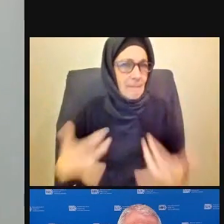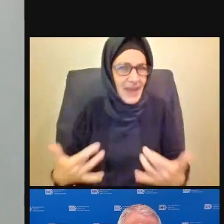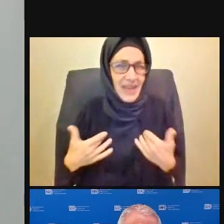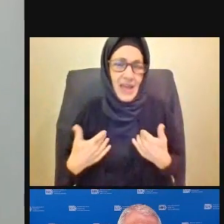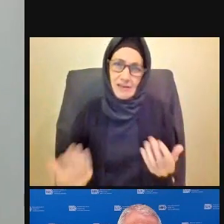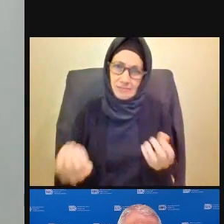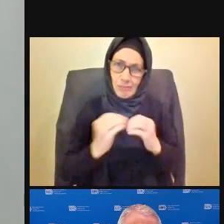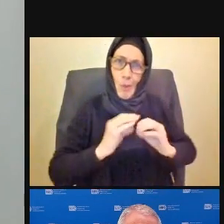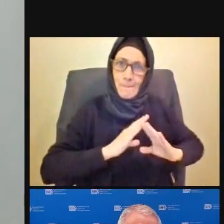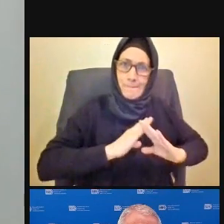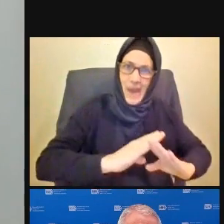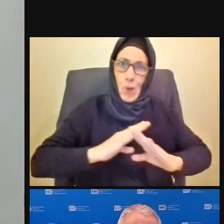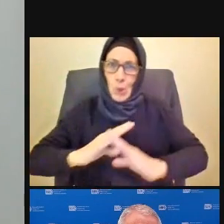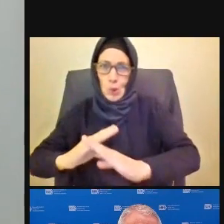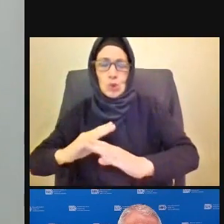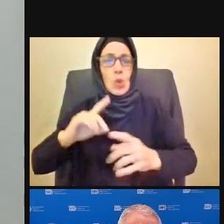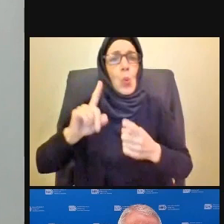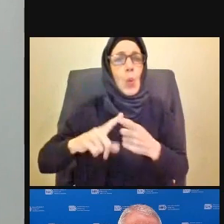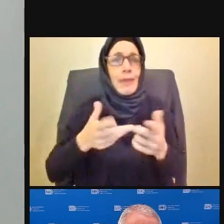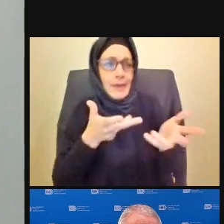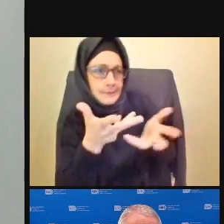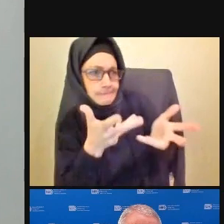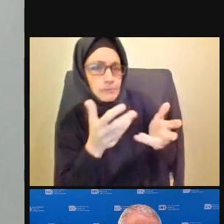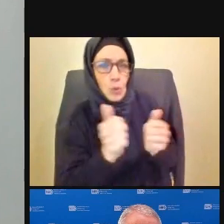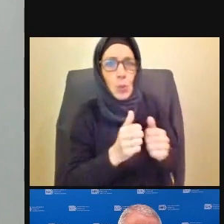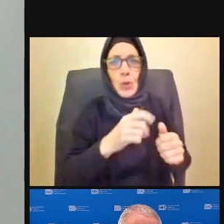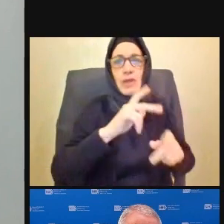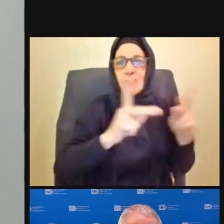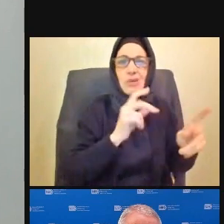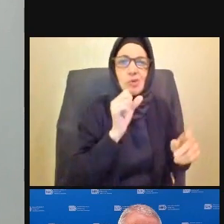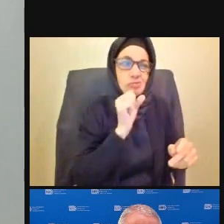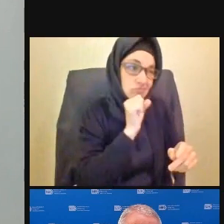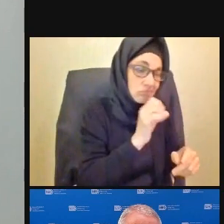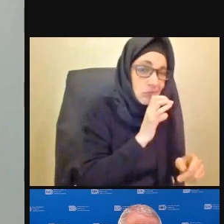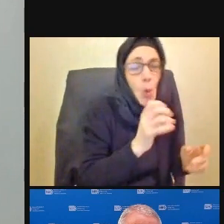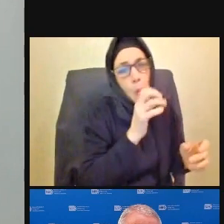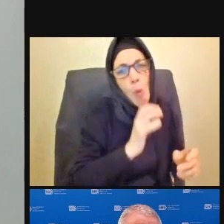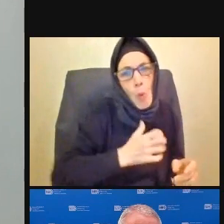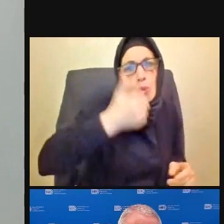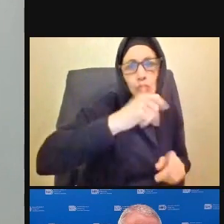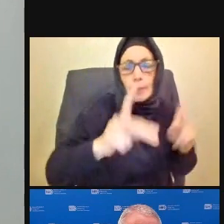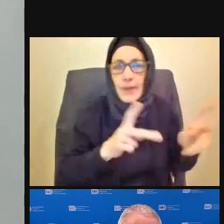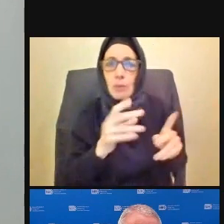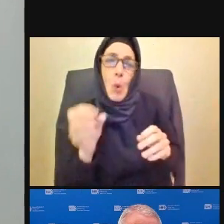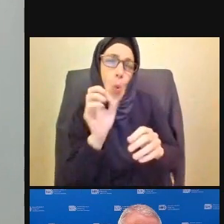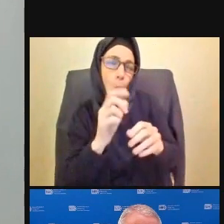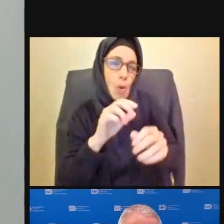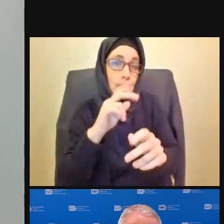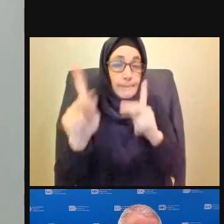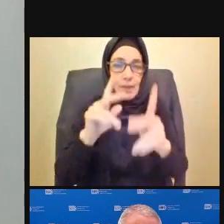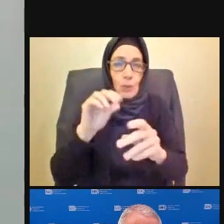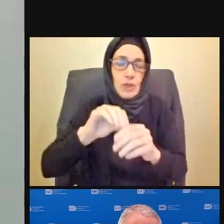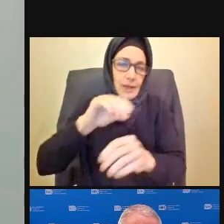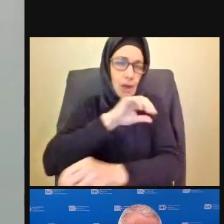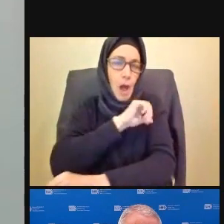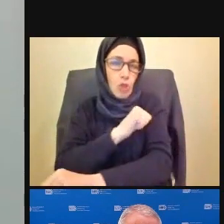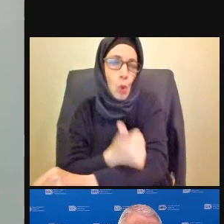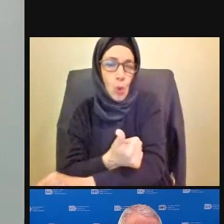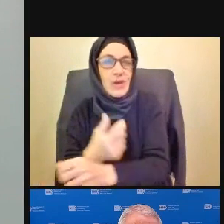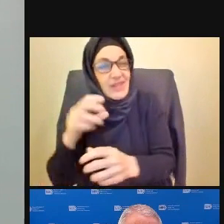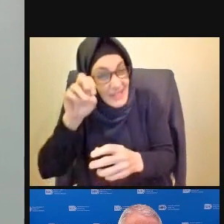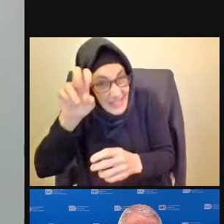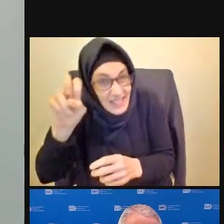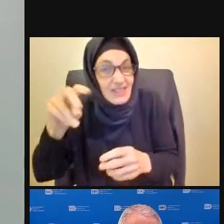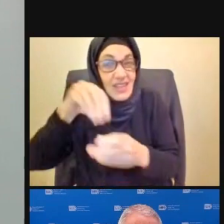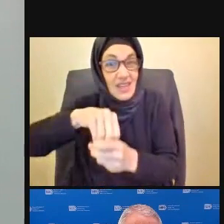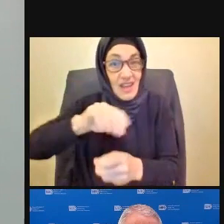working with individuals who are older or in positions of authority, even within their own communities and organizations. What advice